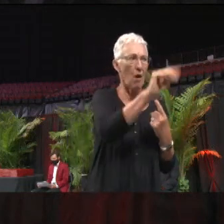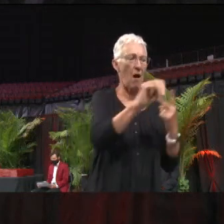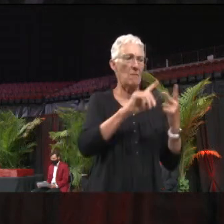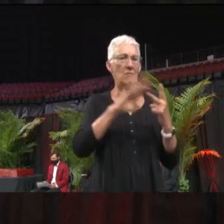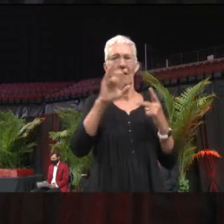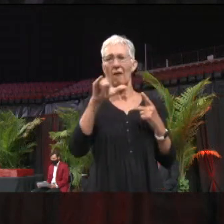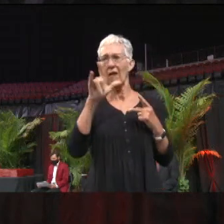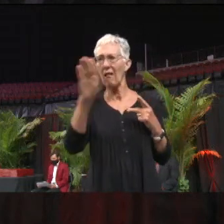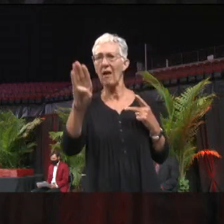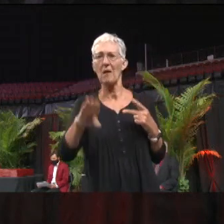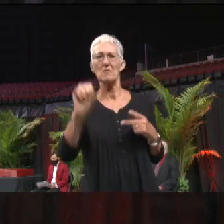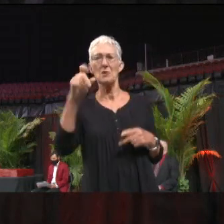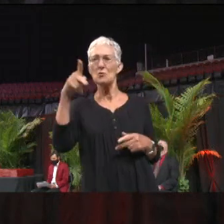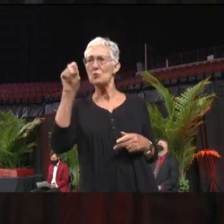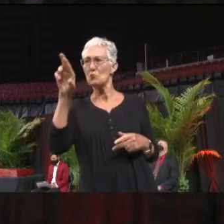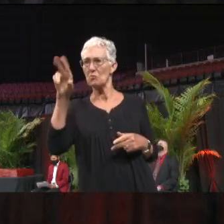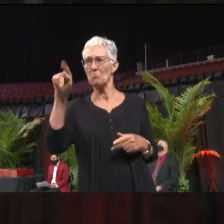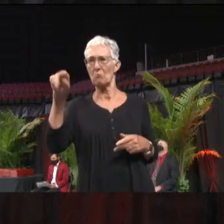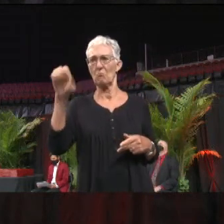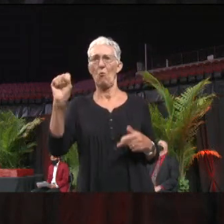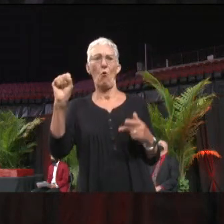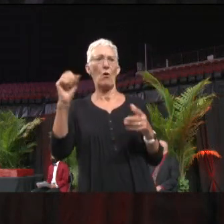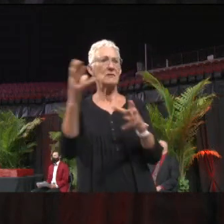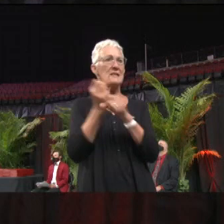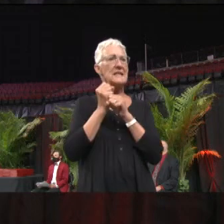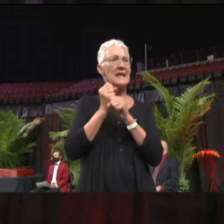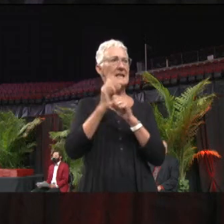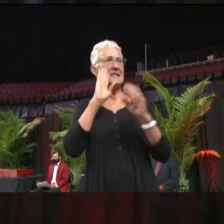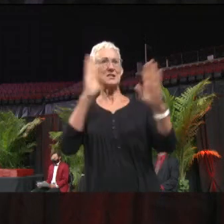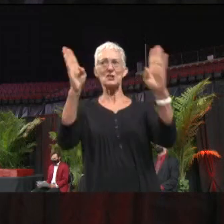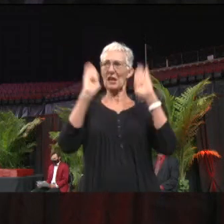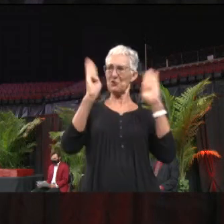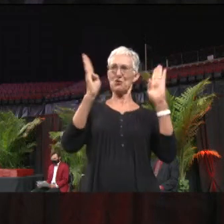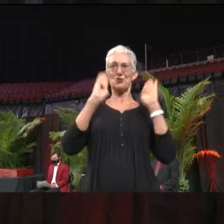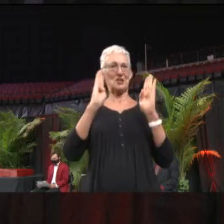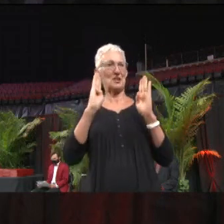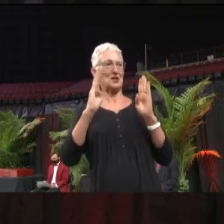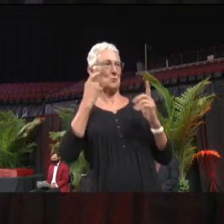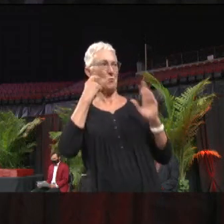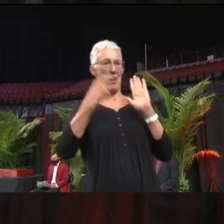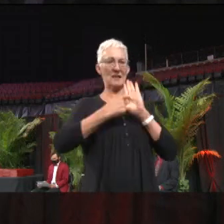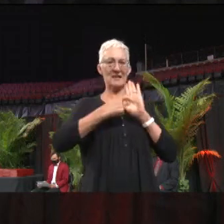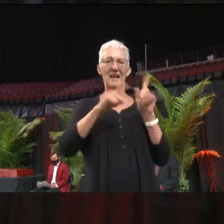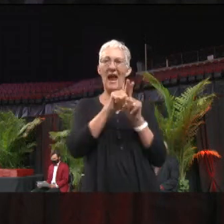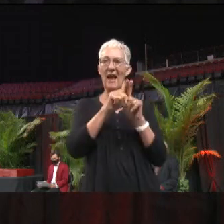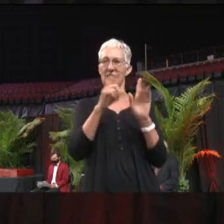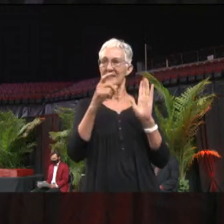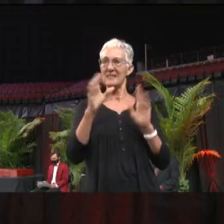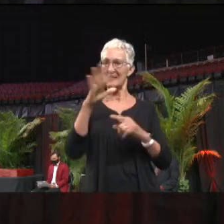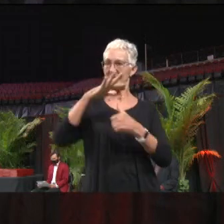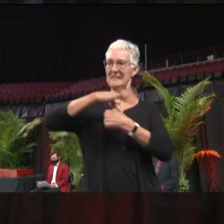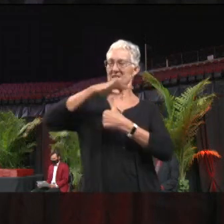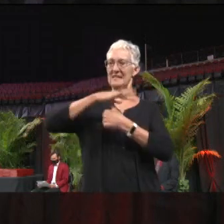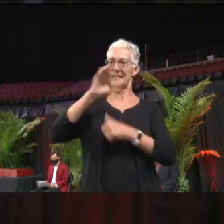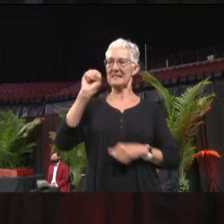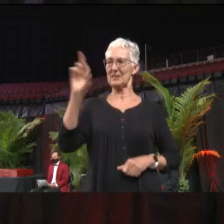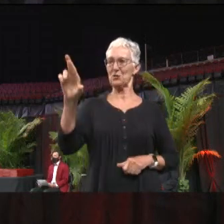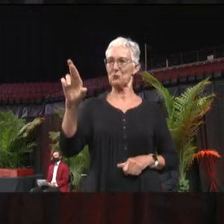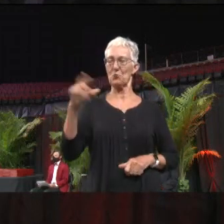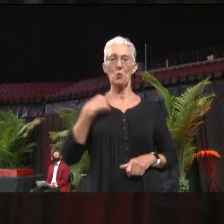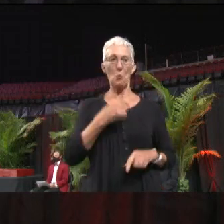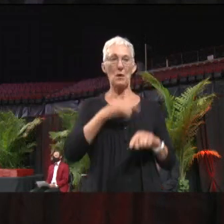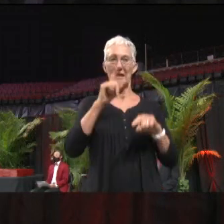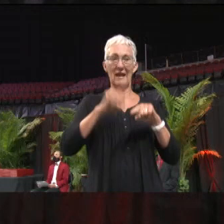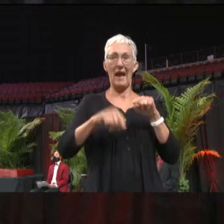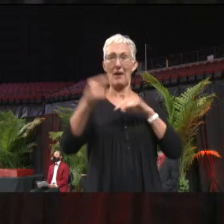the attention and recognition we would have received as seniors. And although we can never get any of that back, we'll forever be